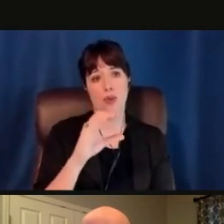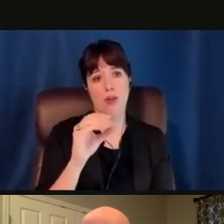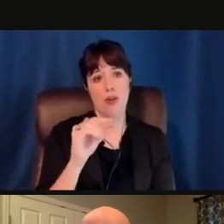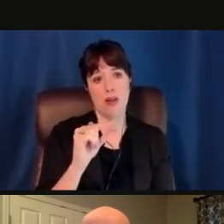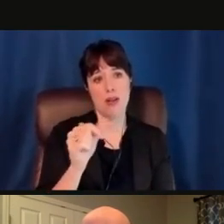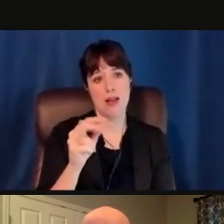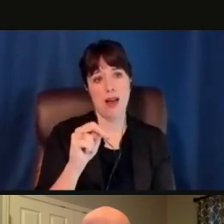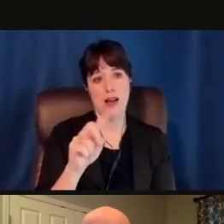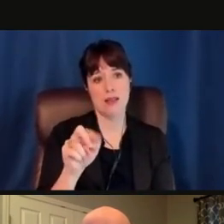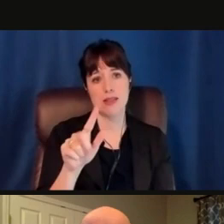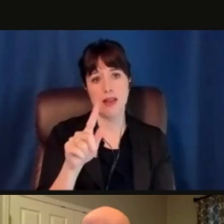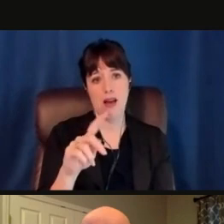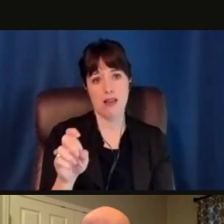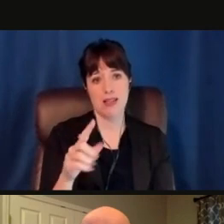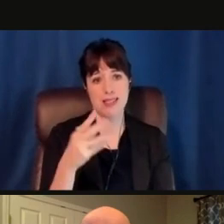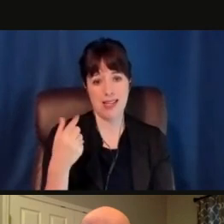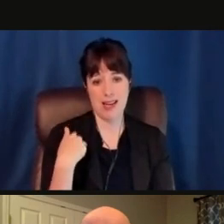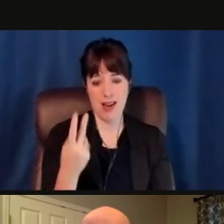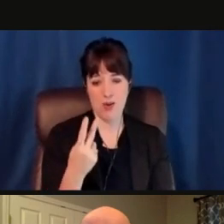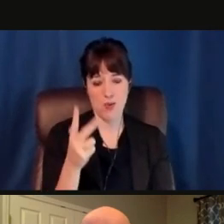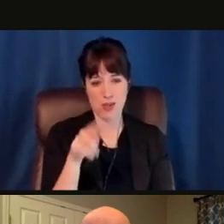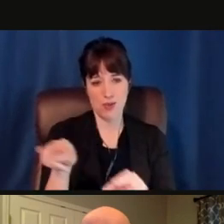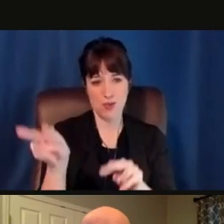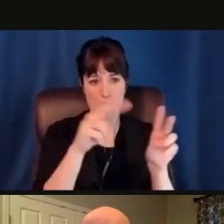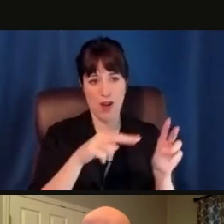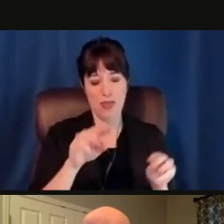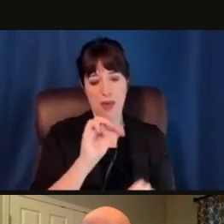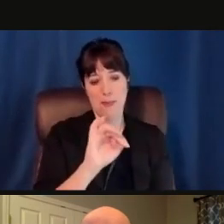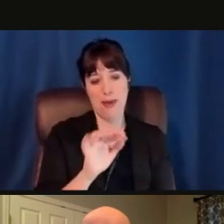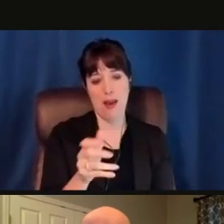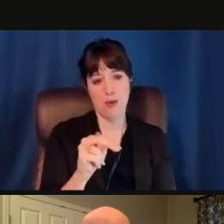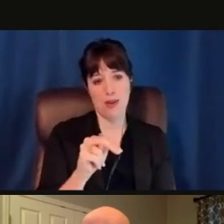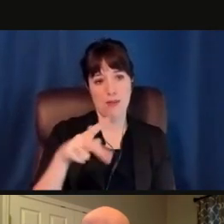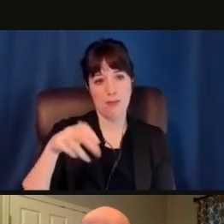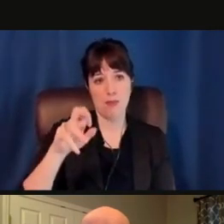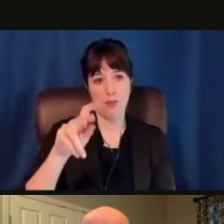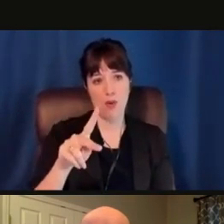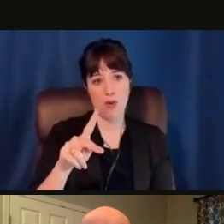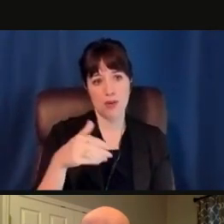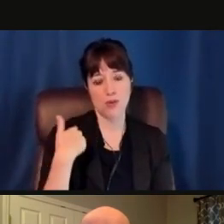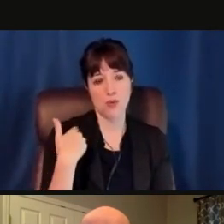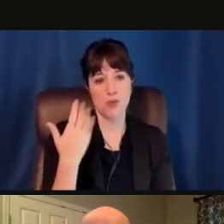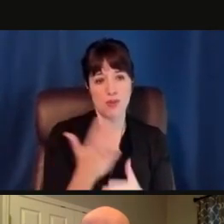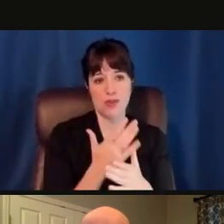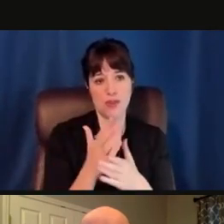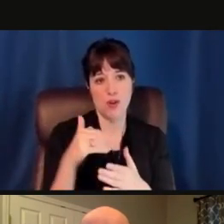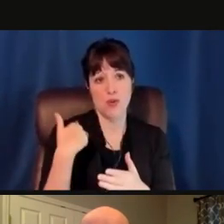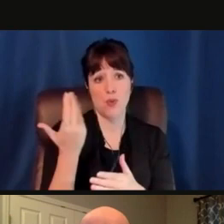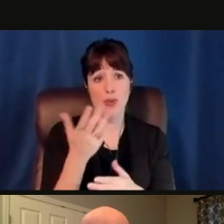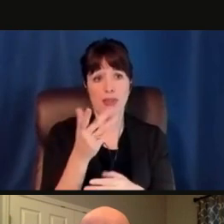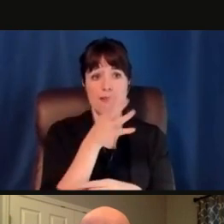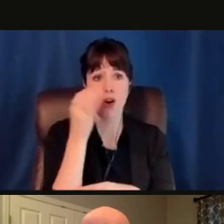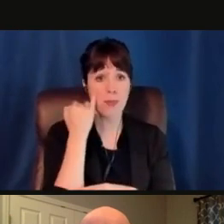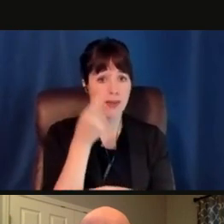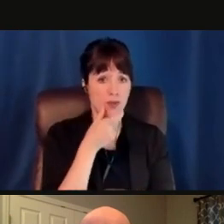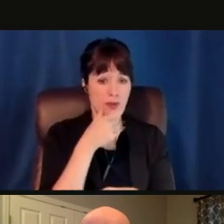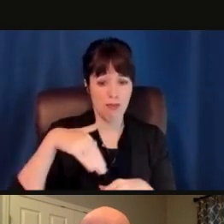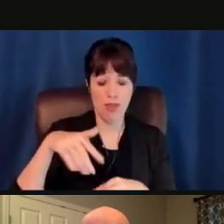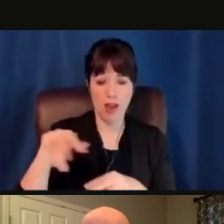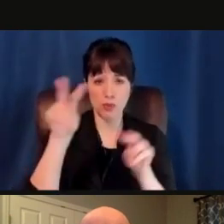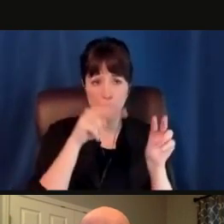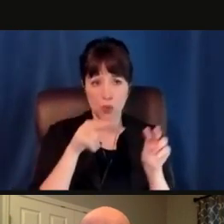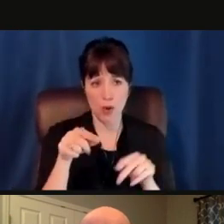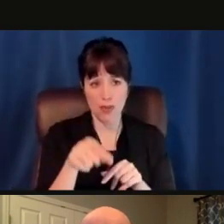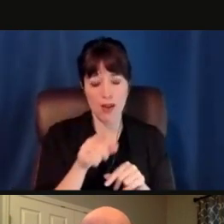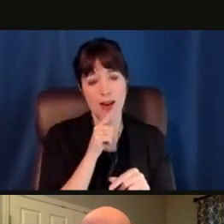Marion Polk Food Share Youth Farm at the Chemeketa Community College campus. If you haven't had the opportunity to tour that, I